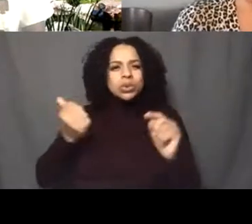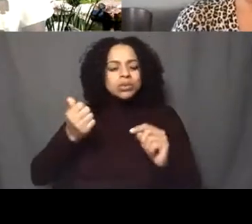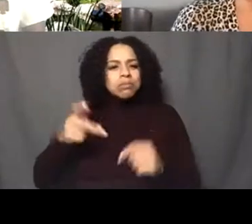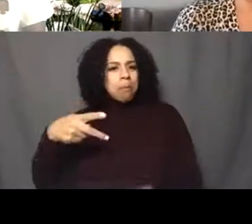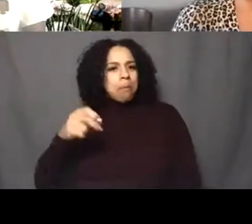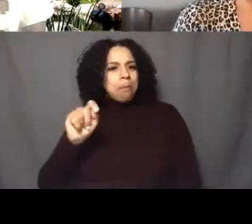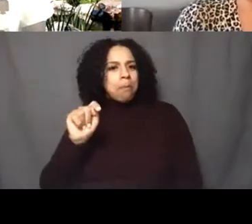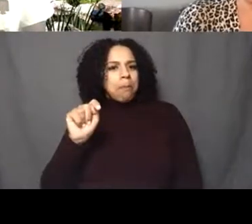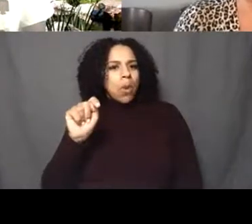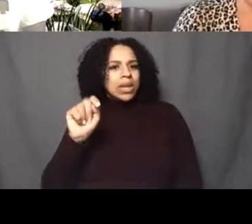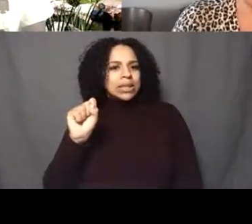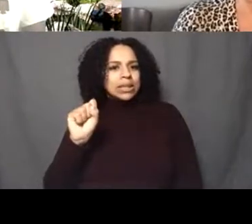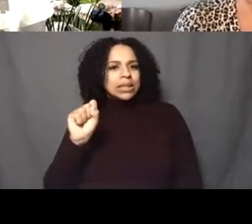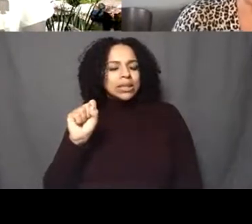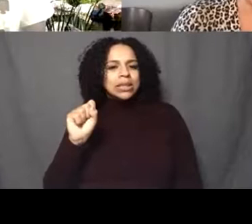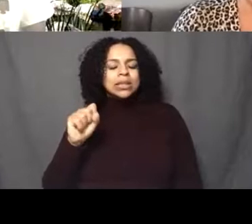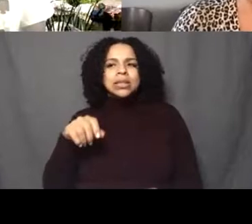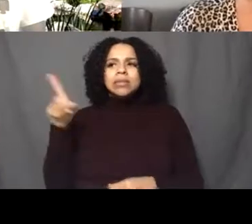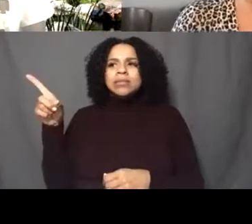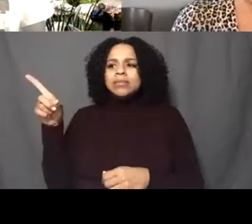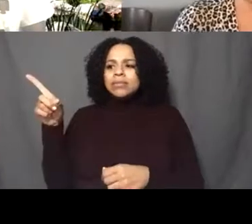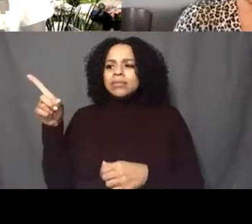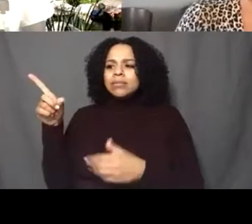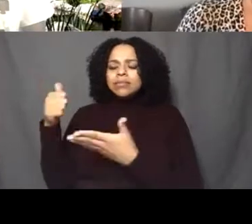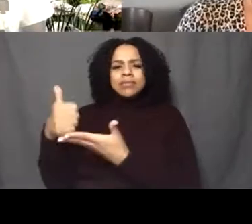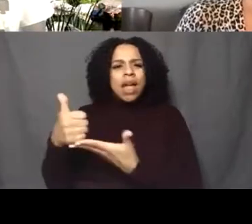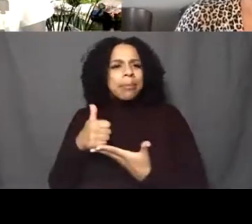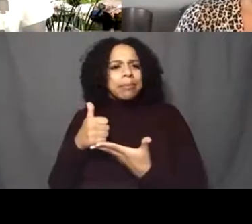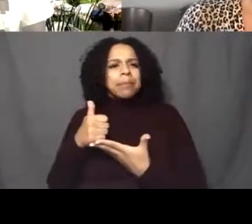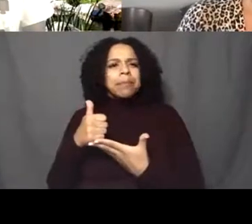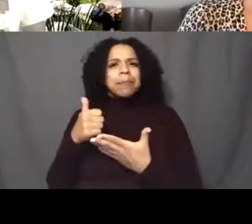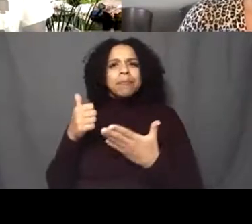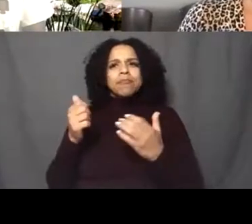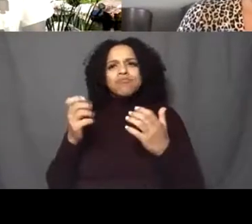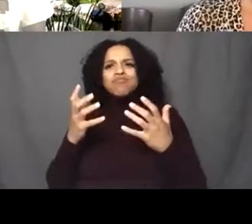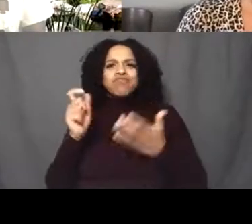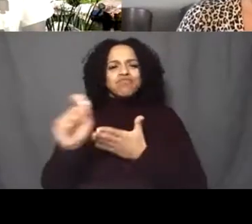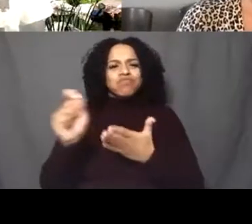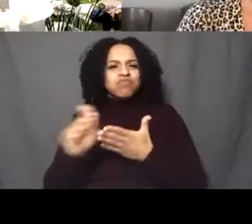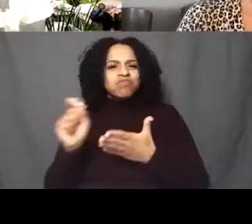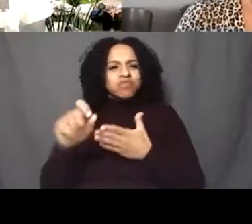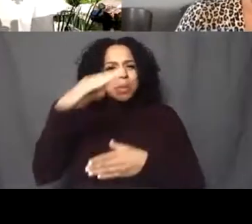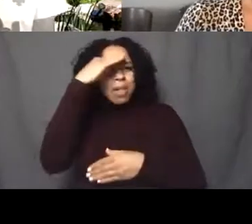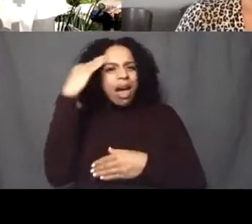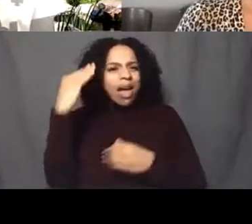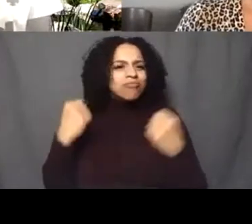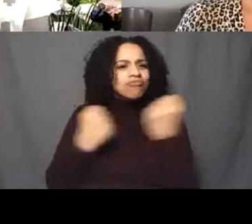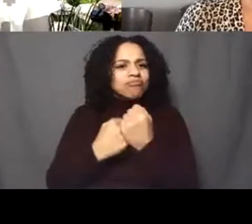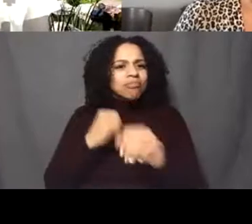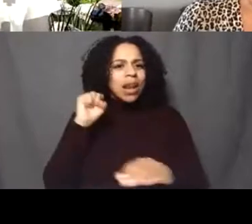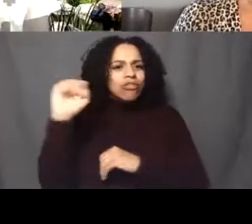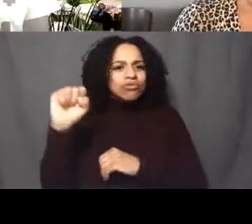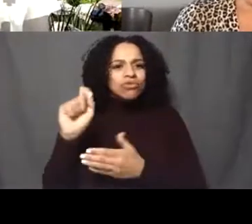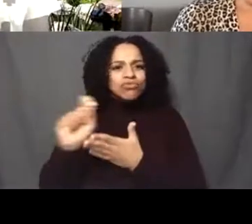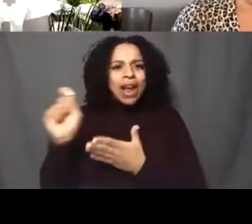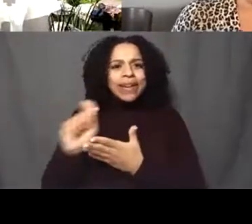established our ability to do the type of writing, Black nationalistic writing, that many of us kind of engage in now. And